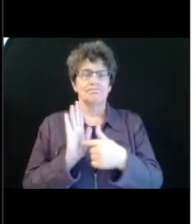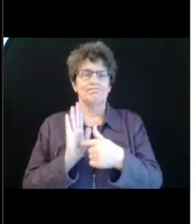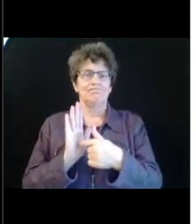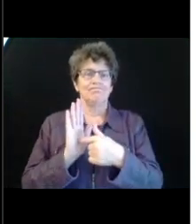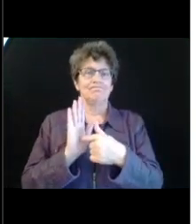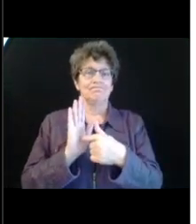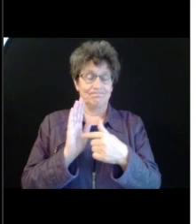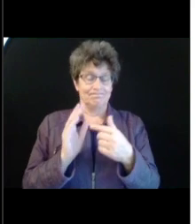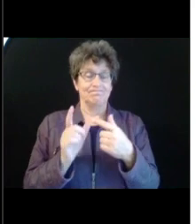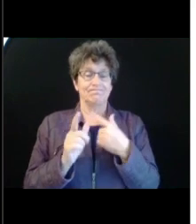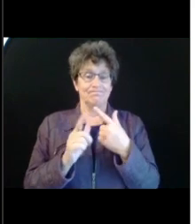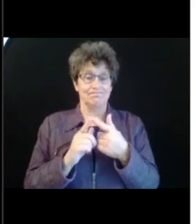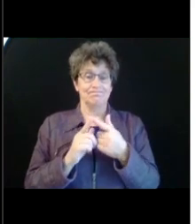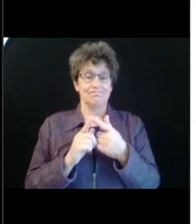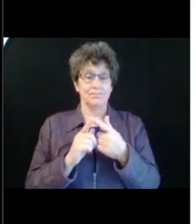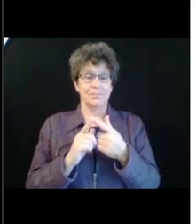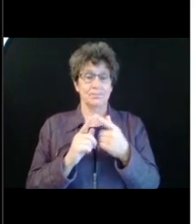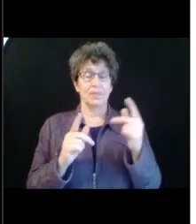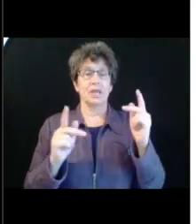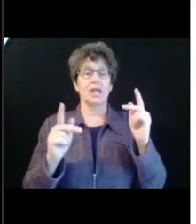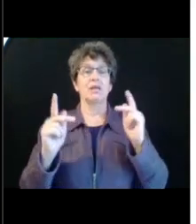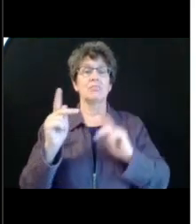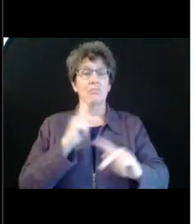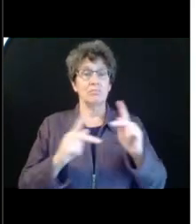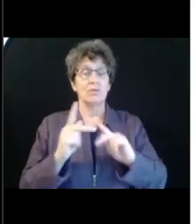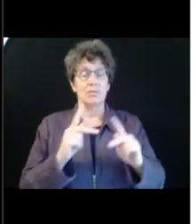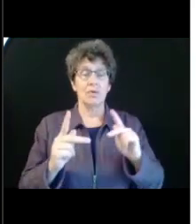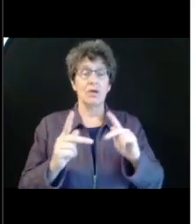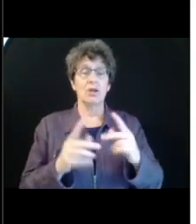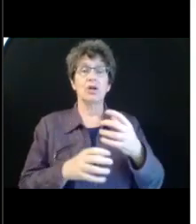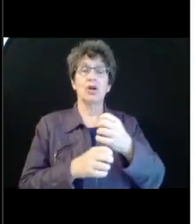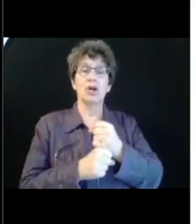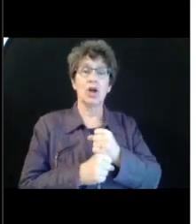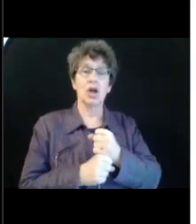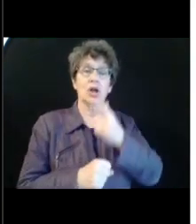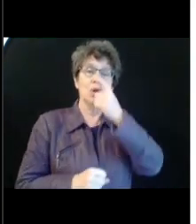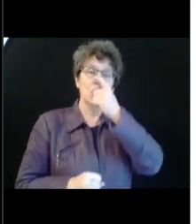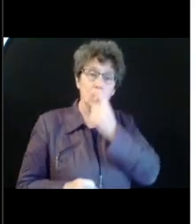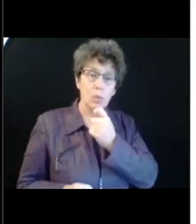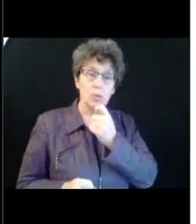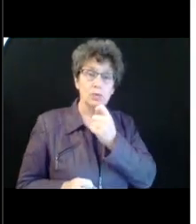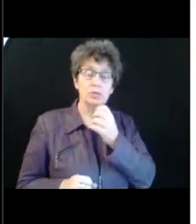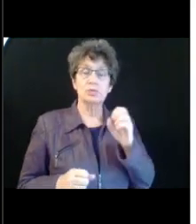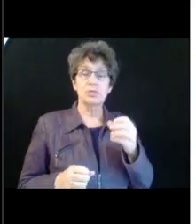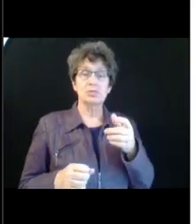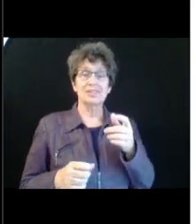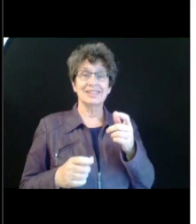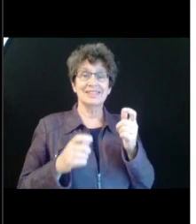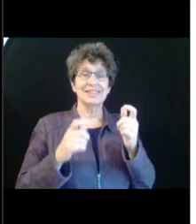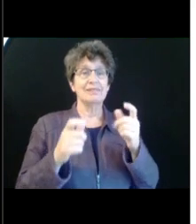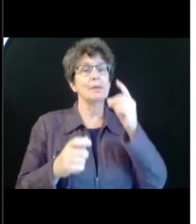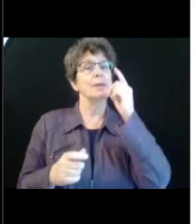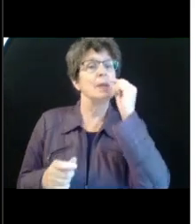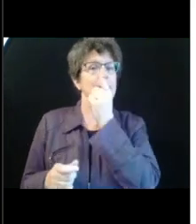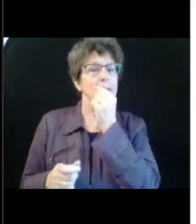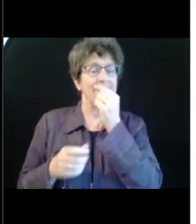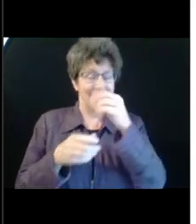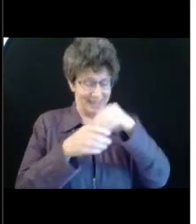deliberately exposed to the common cold. So what they were given as a nasal spray